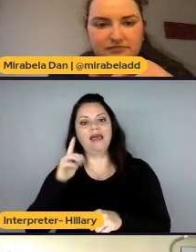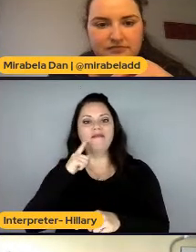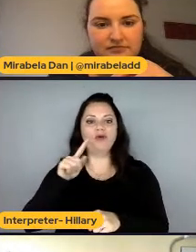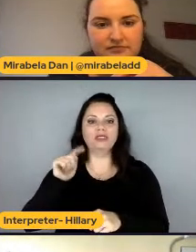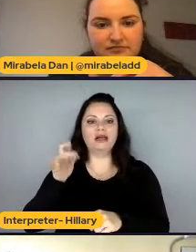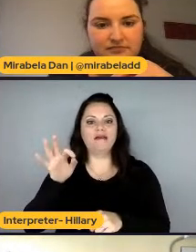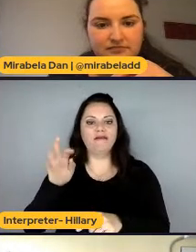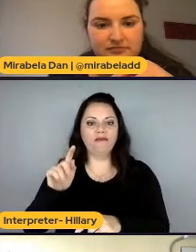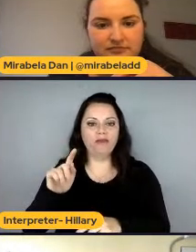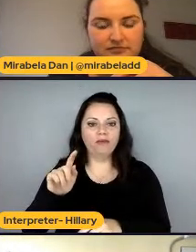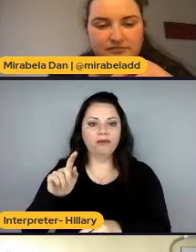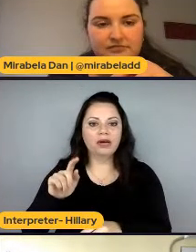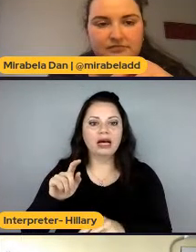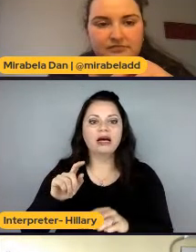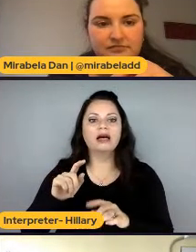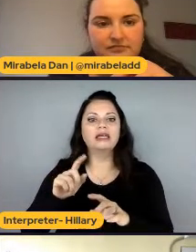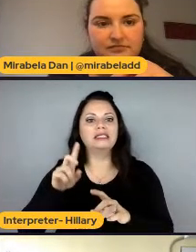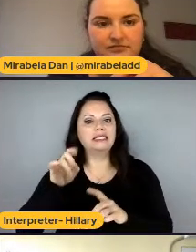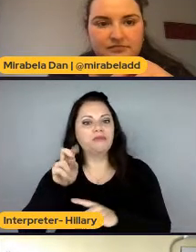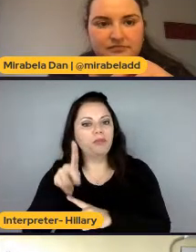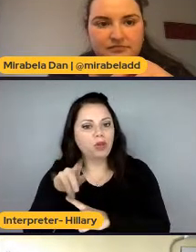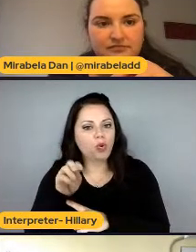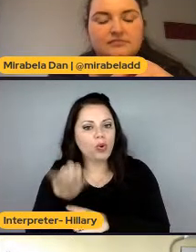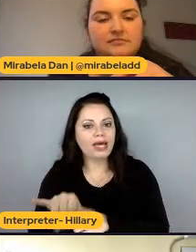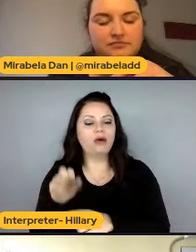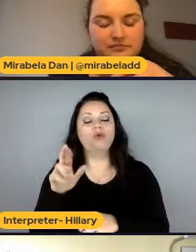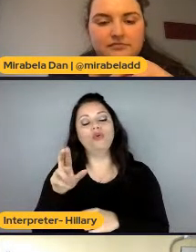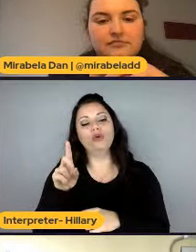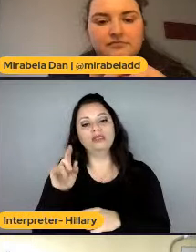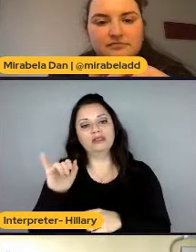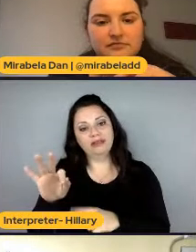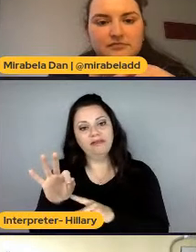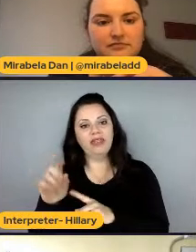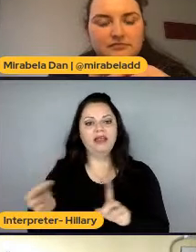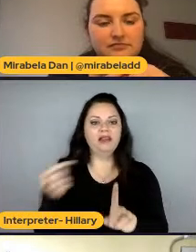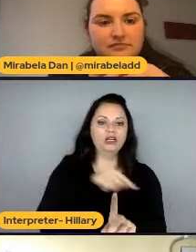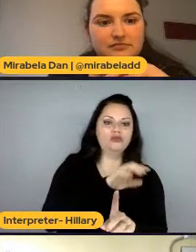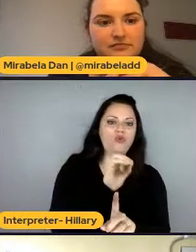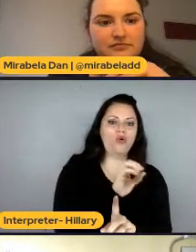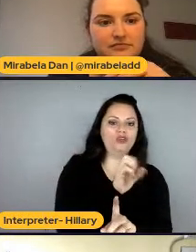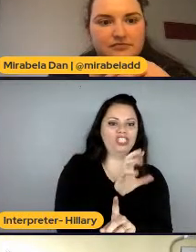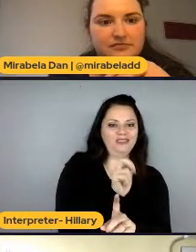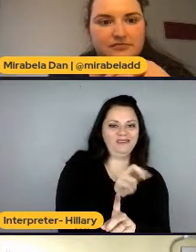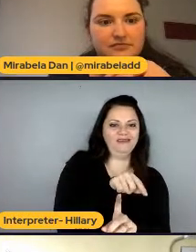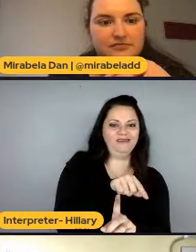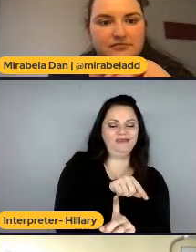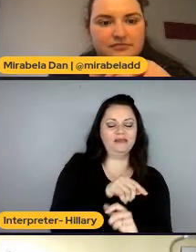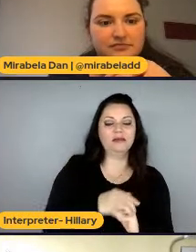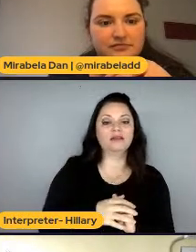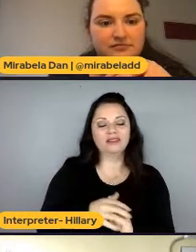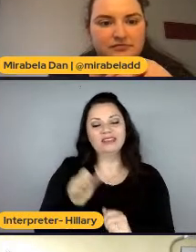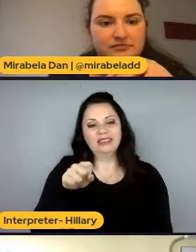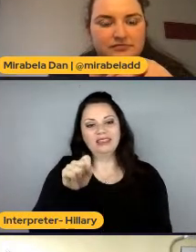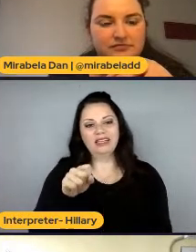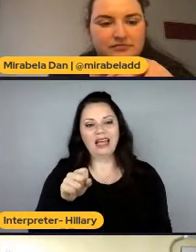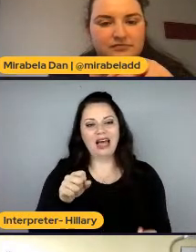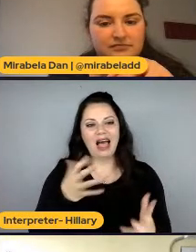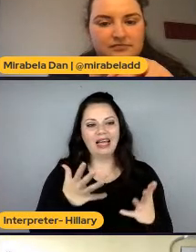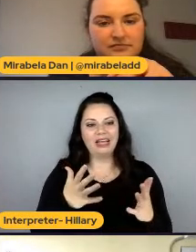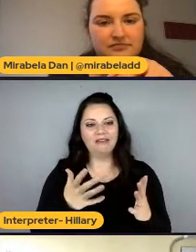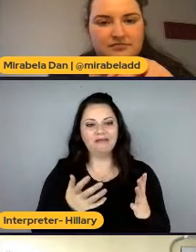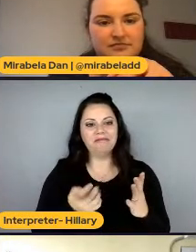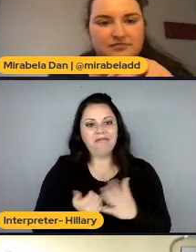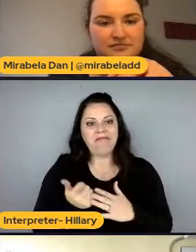or for example, diff for my spec DO, which is DigitalOcean. And yeah, I kind of flanked that